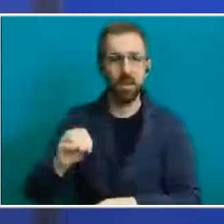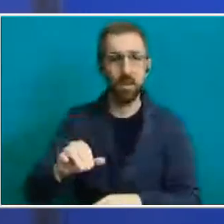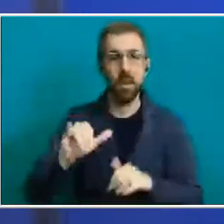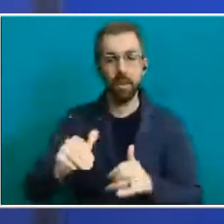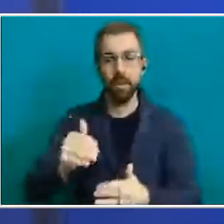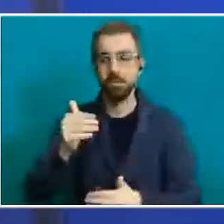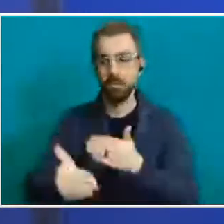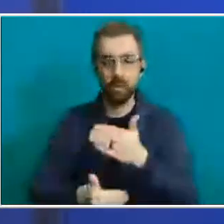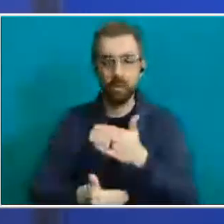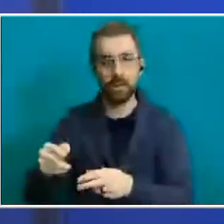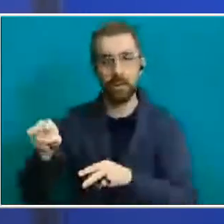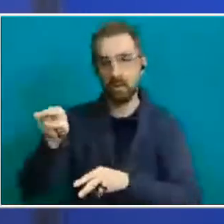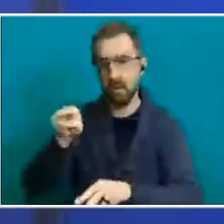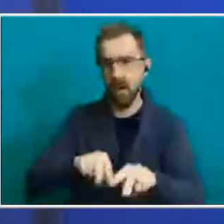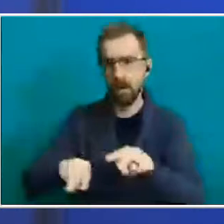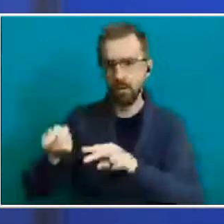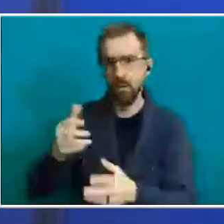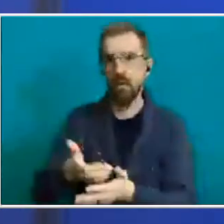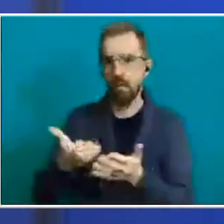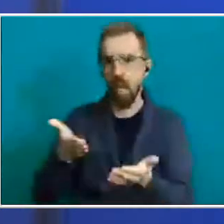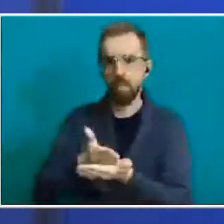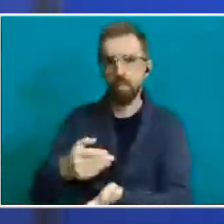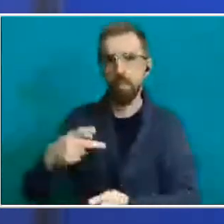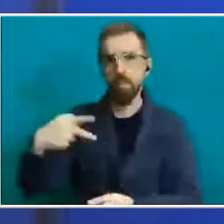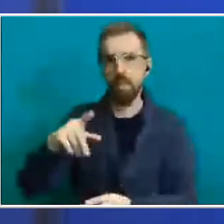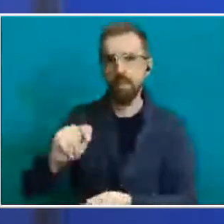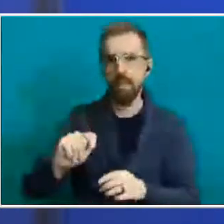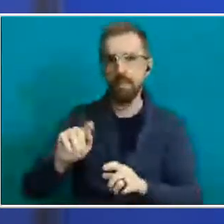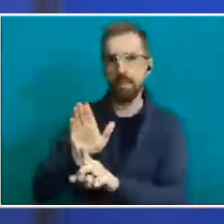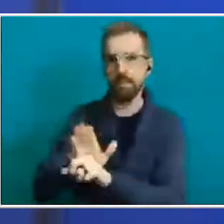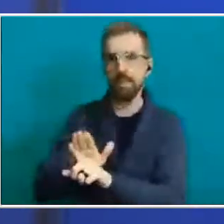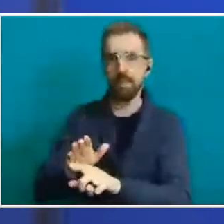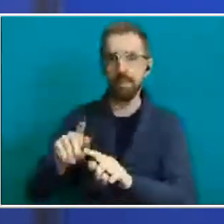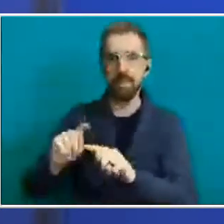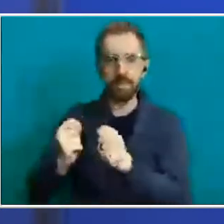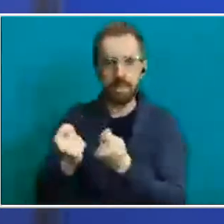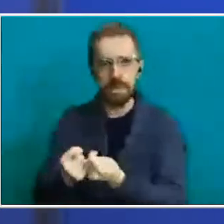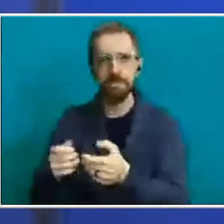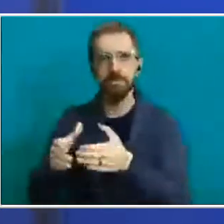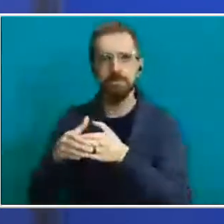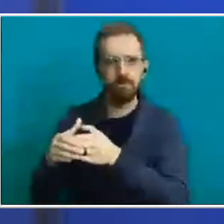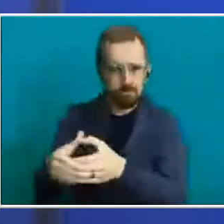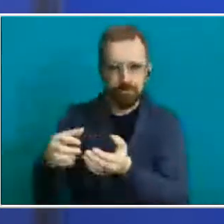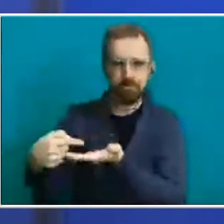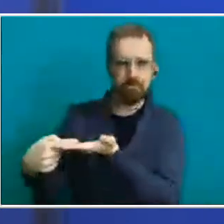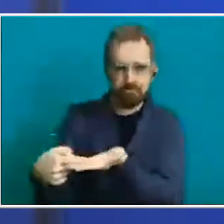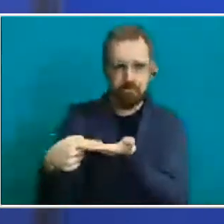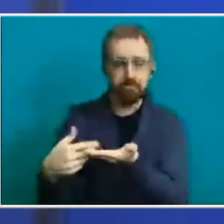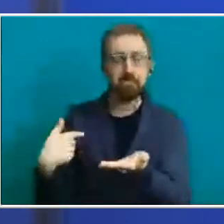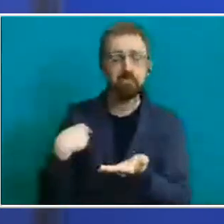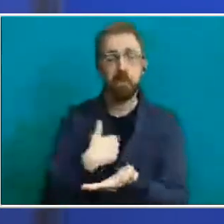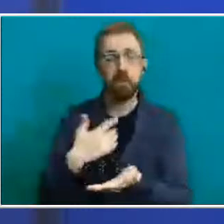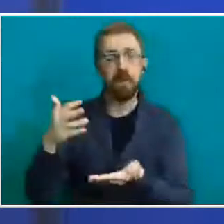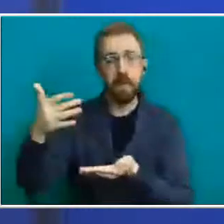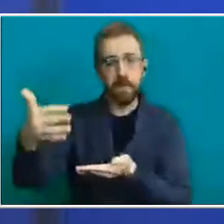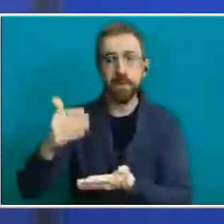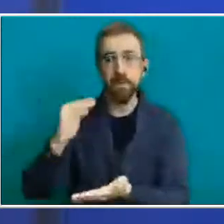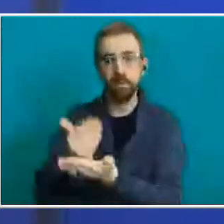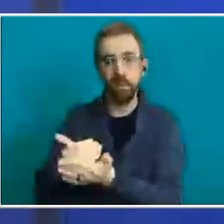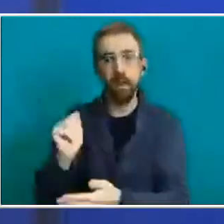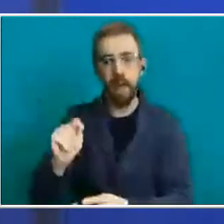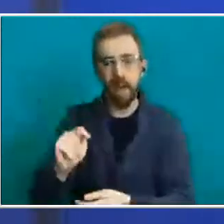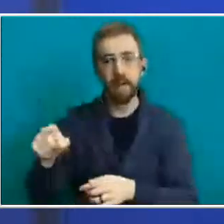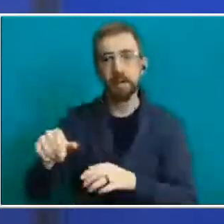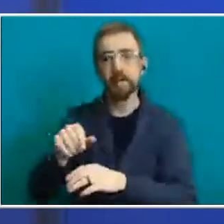a lot through the physical therapy teams and colleagues that we work with. And what we eventually get to is a stage where we have a return to